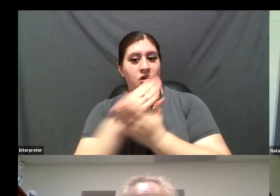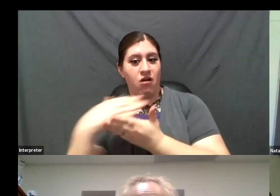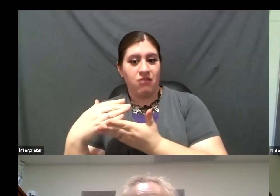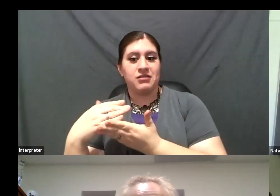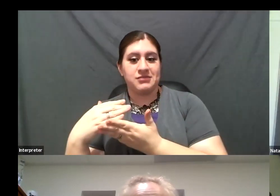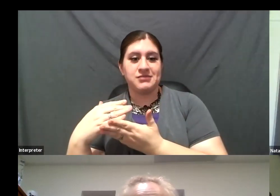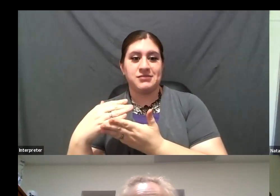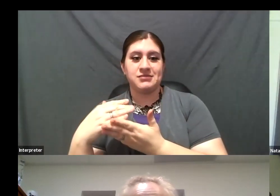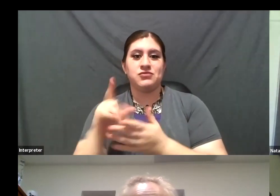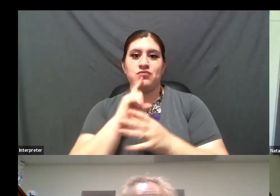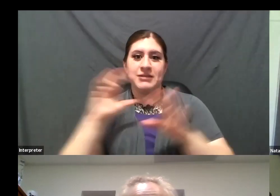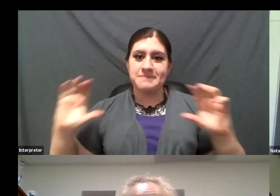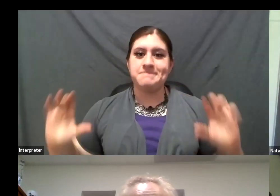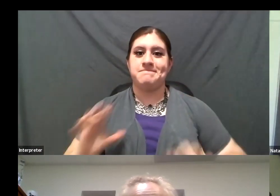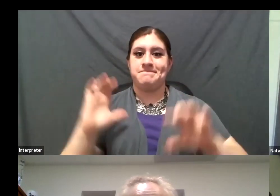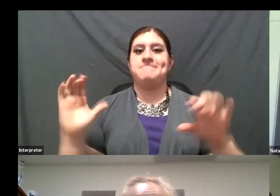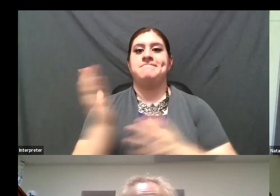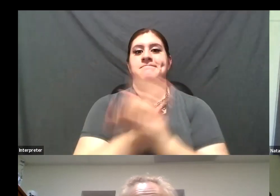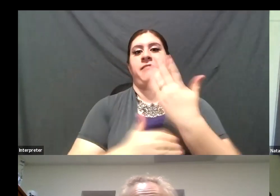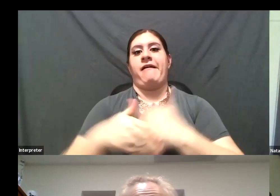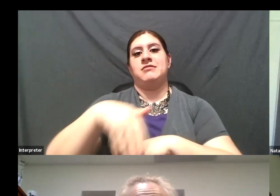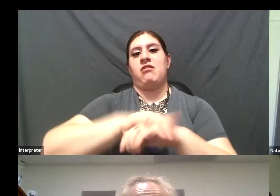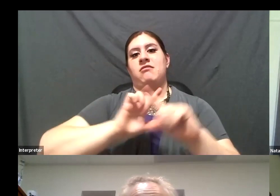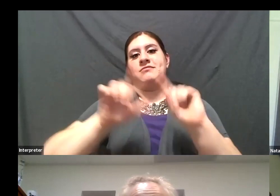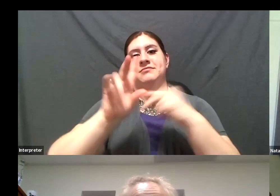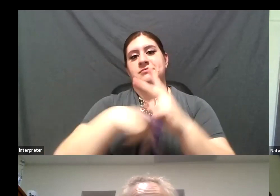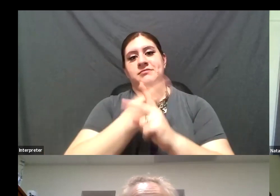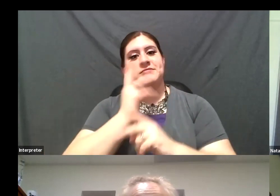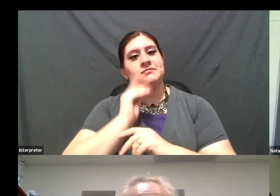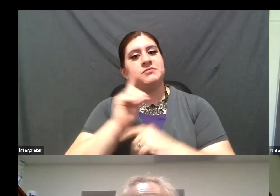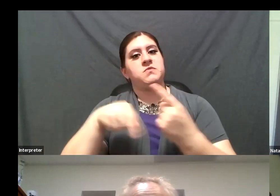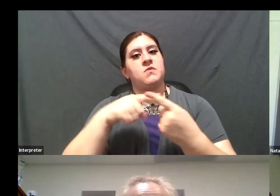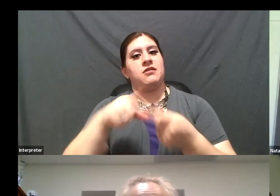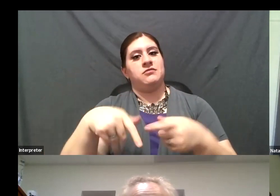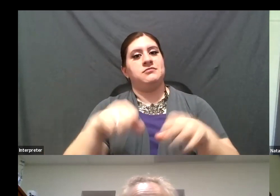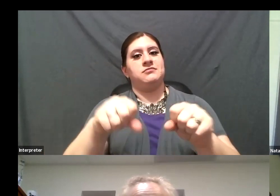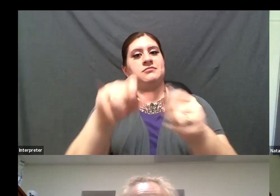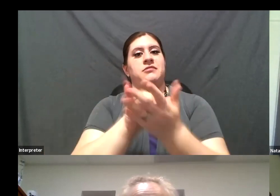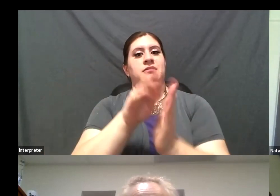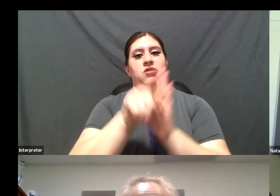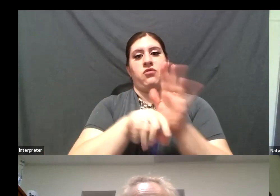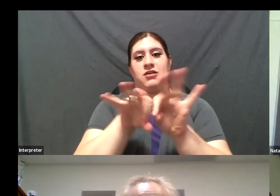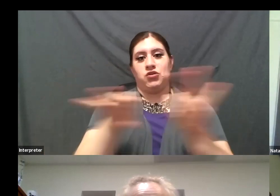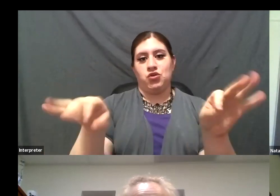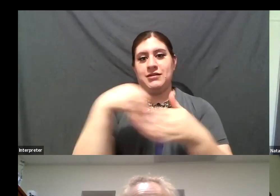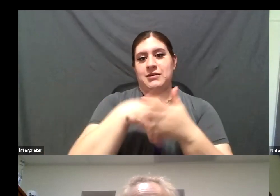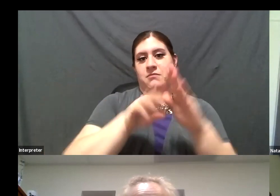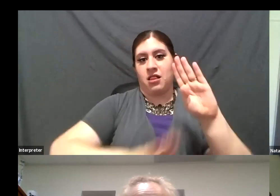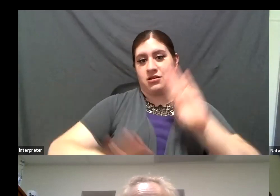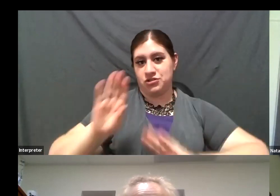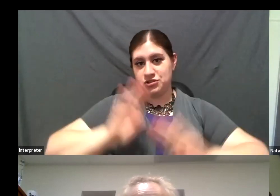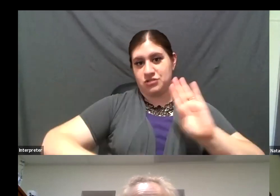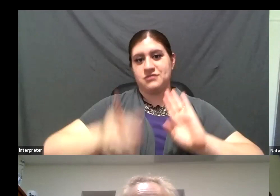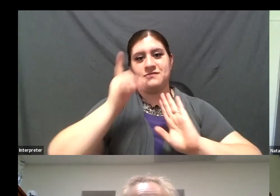lot of hands-on types of experiences when you're getting your undergraduate degree in biology. And